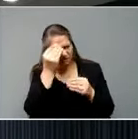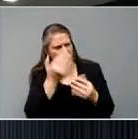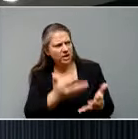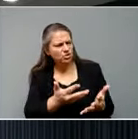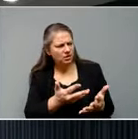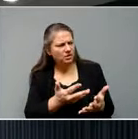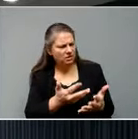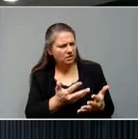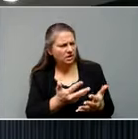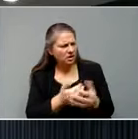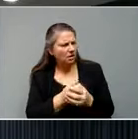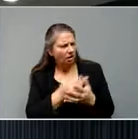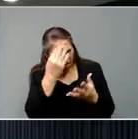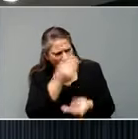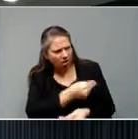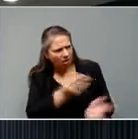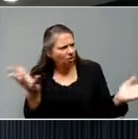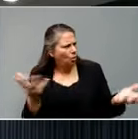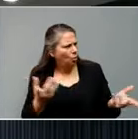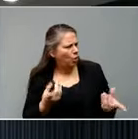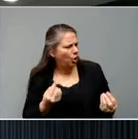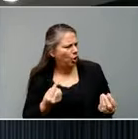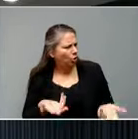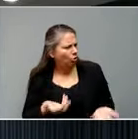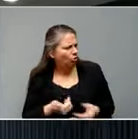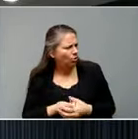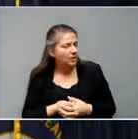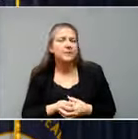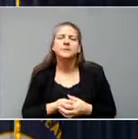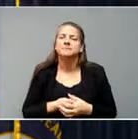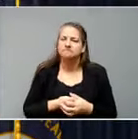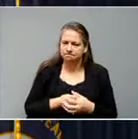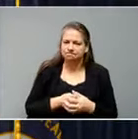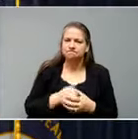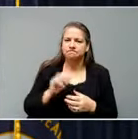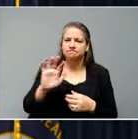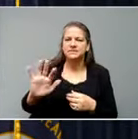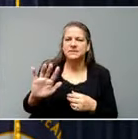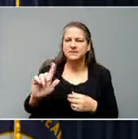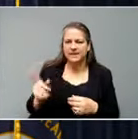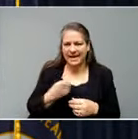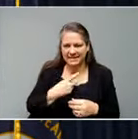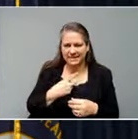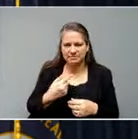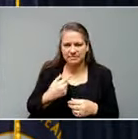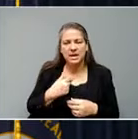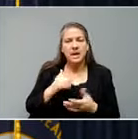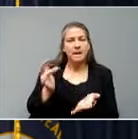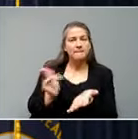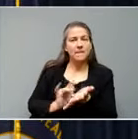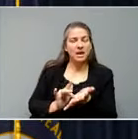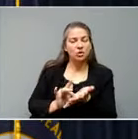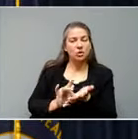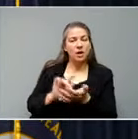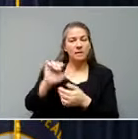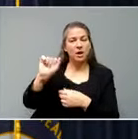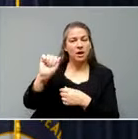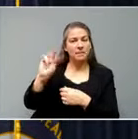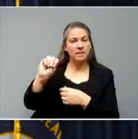What can they really do? Question is, the American Medical Association has said they're going to